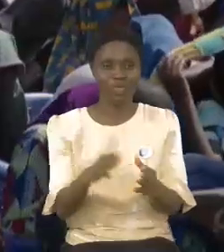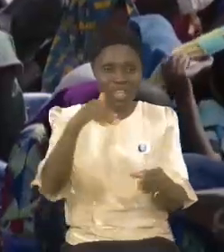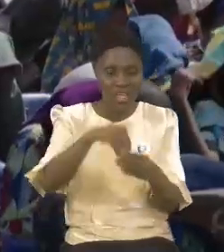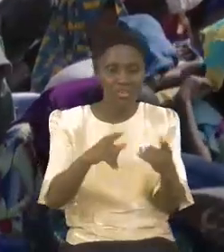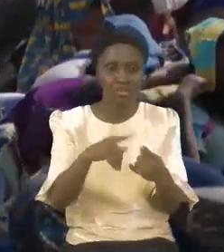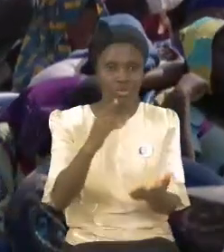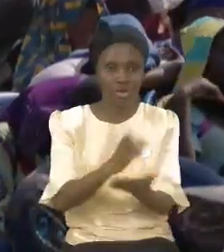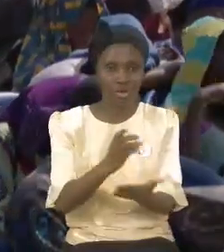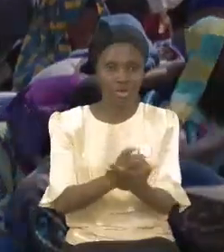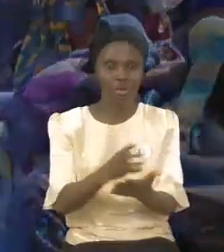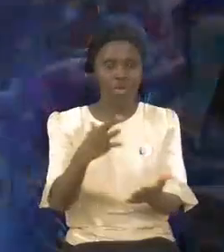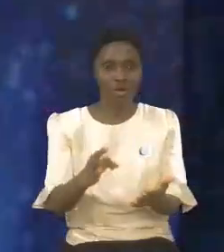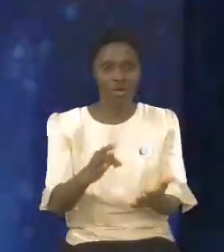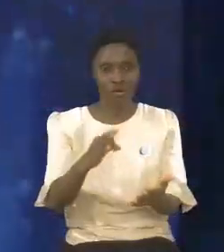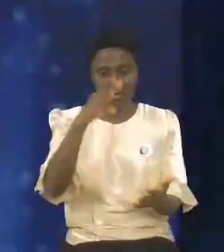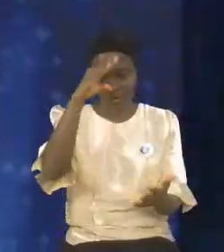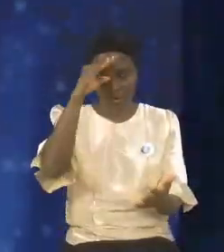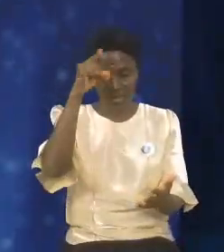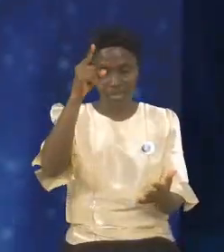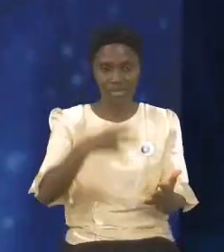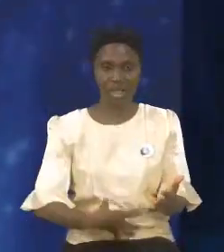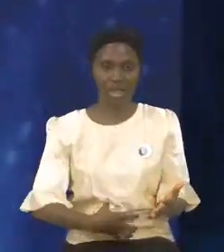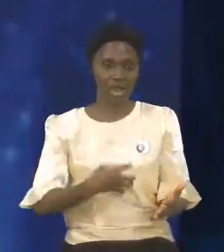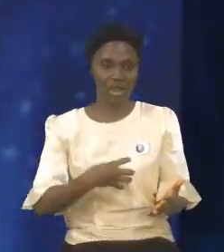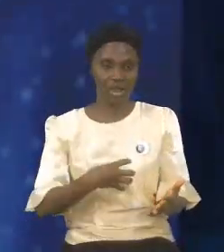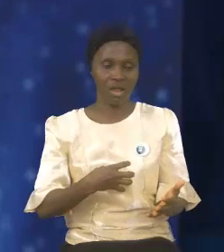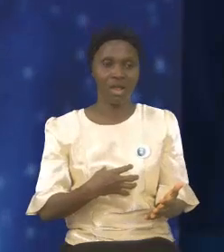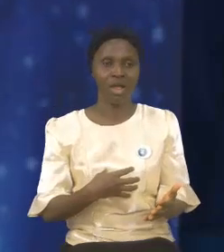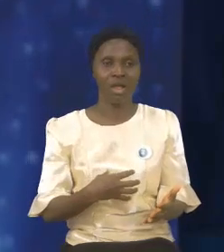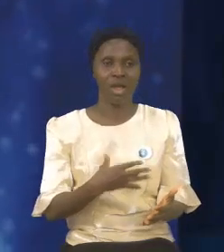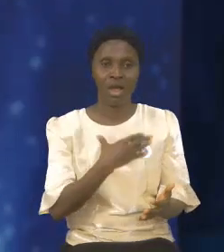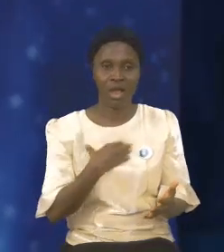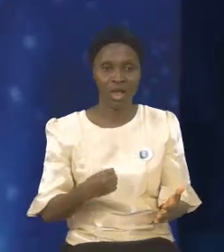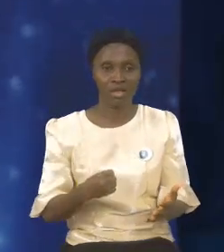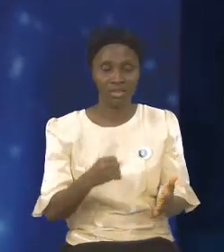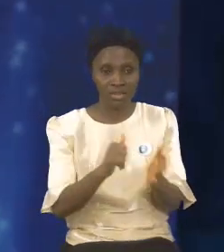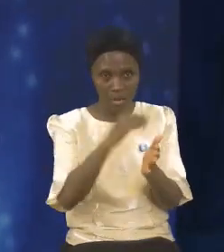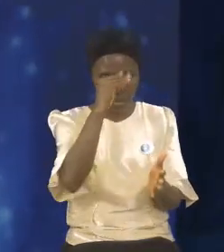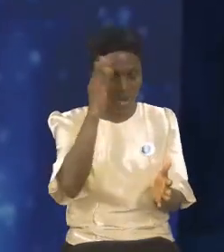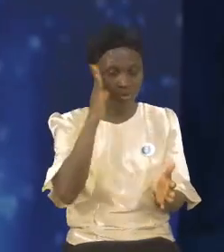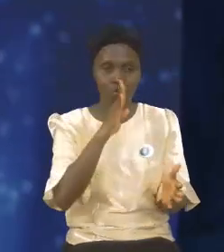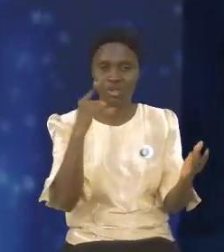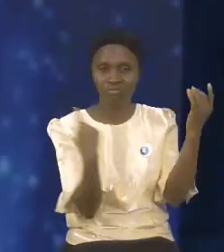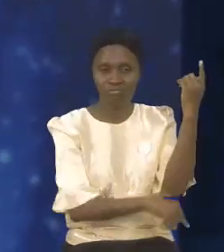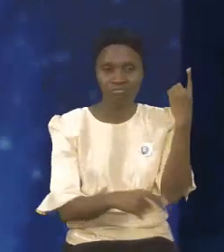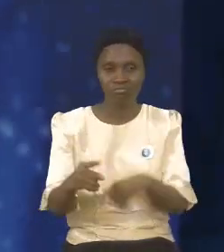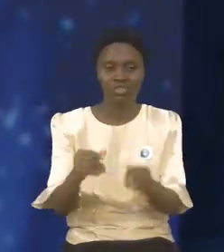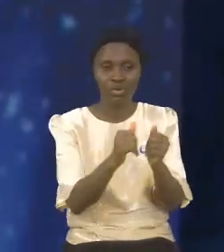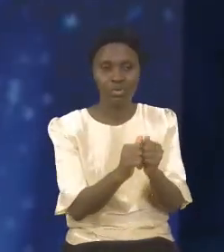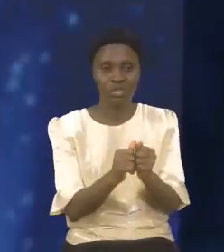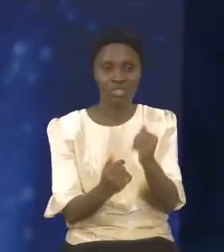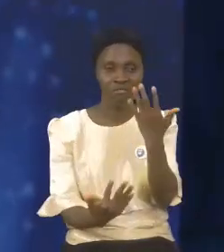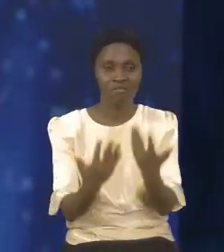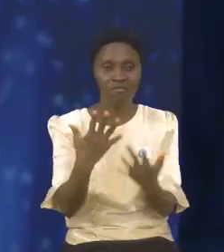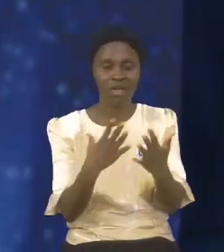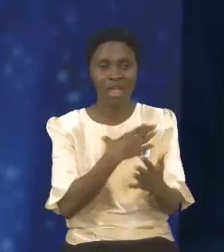his indignation, of his anger, of his wrath. And he shall be tormented with fire and brimstone